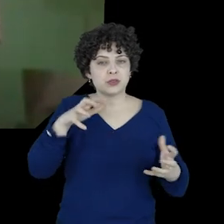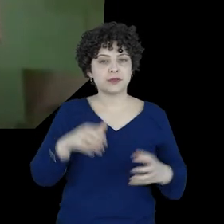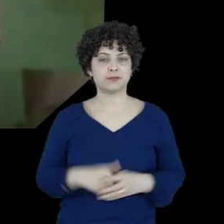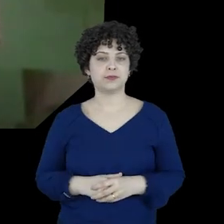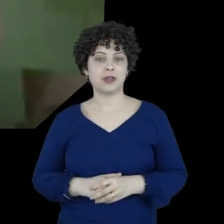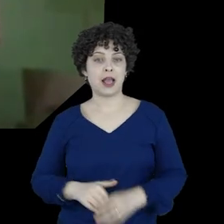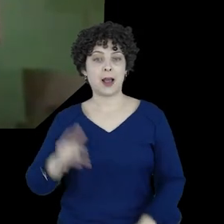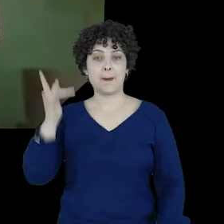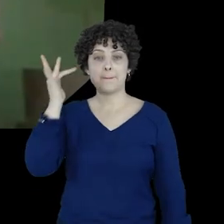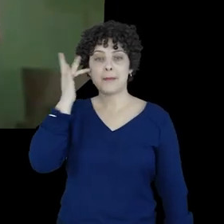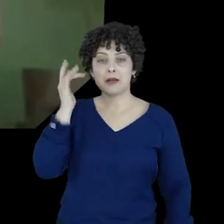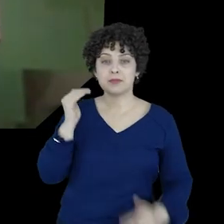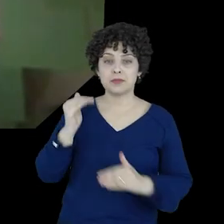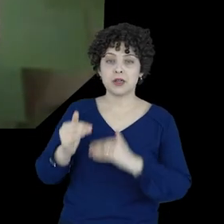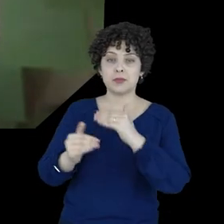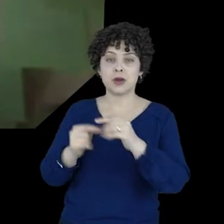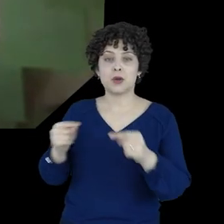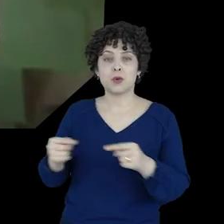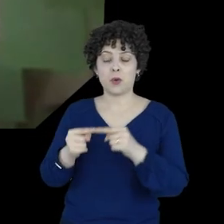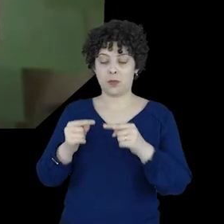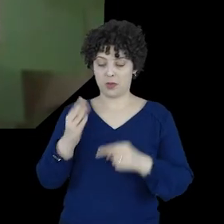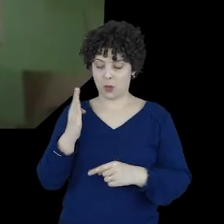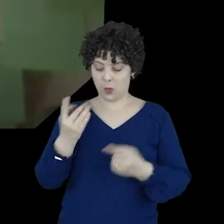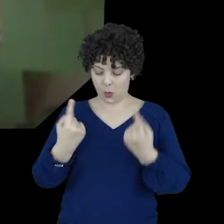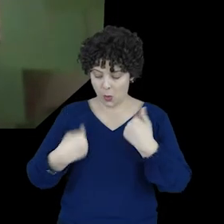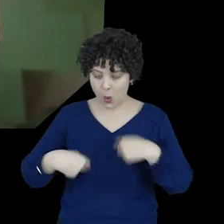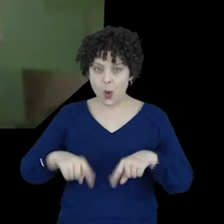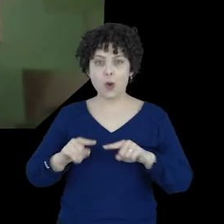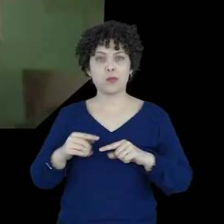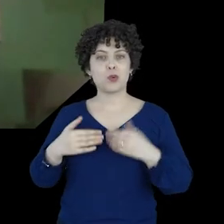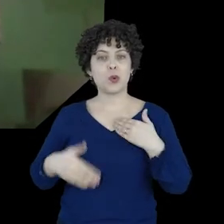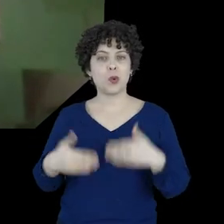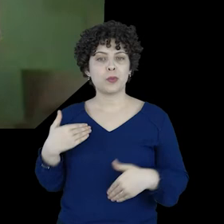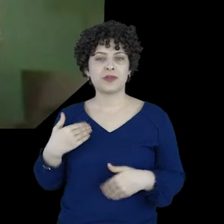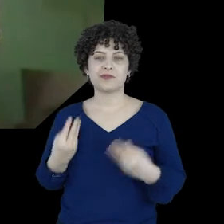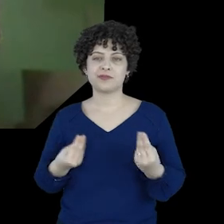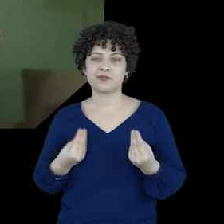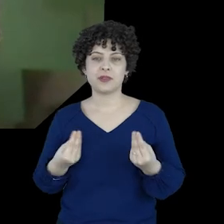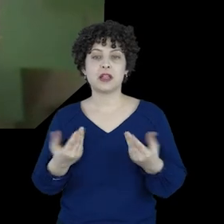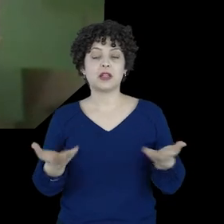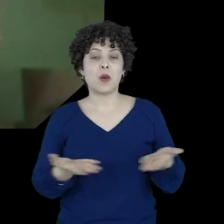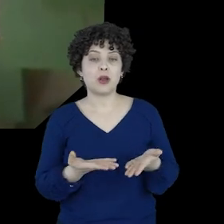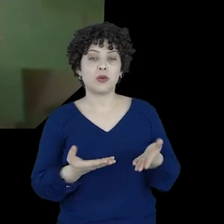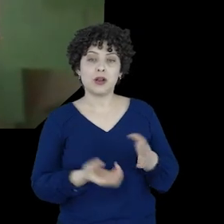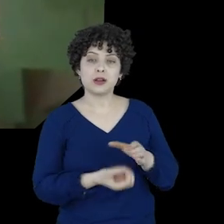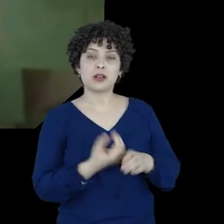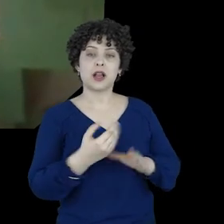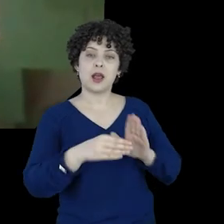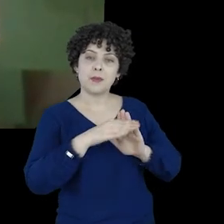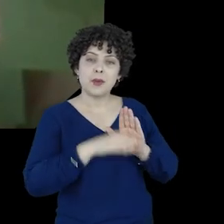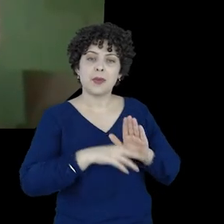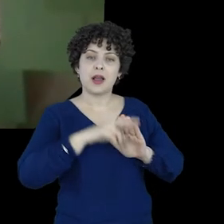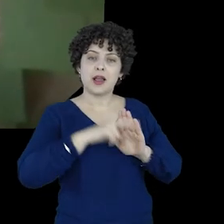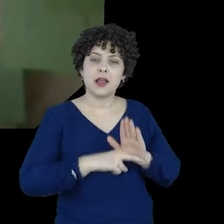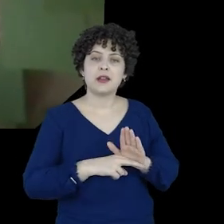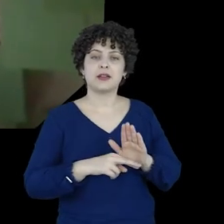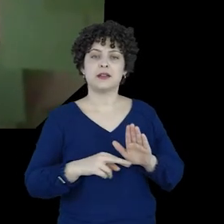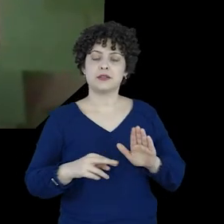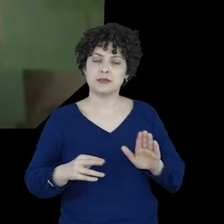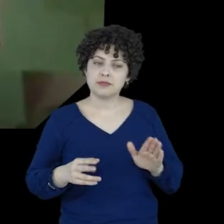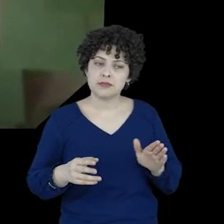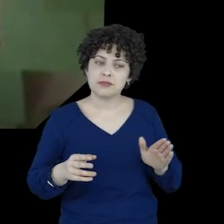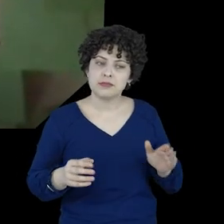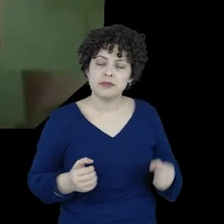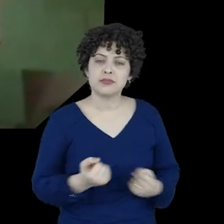that maturation has to do with the biological situation. So for us, it's about time we put in place